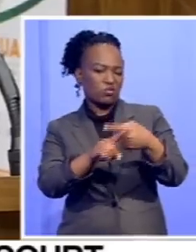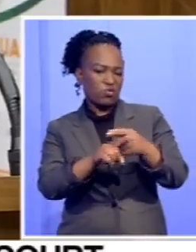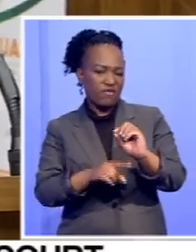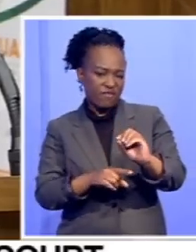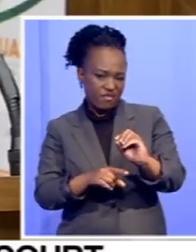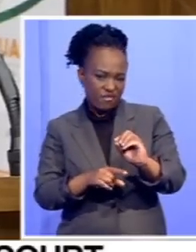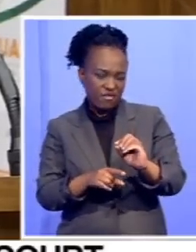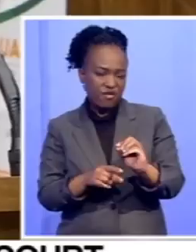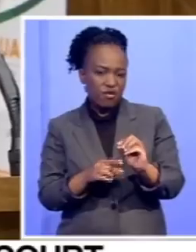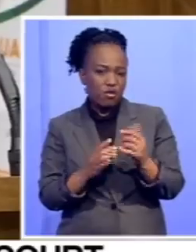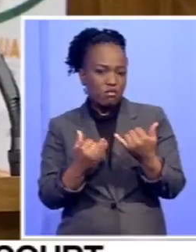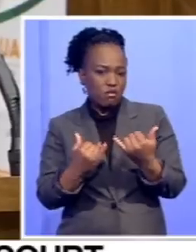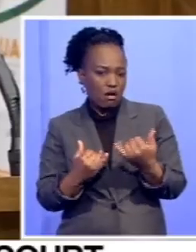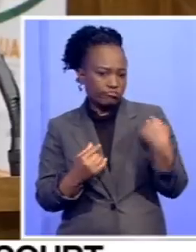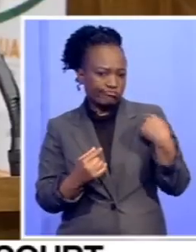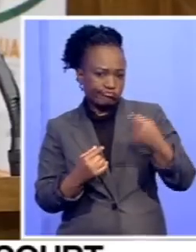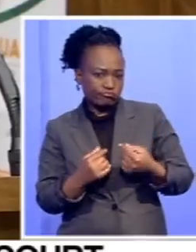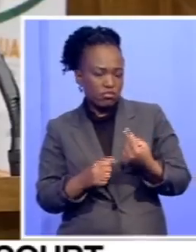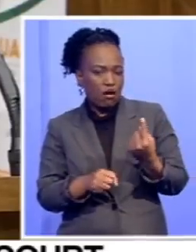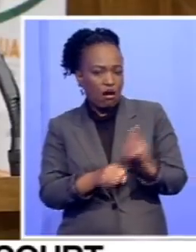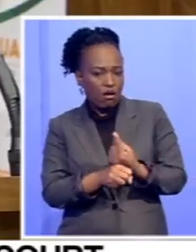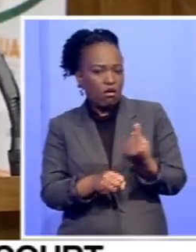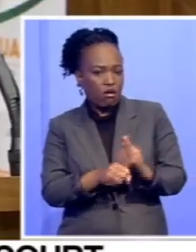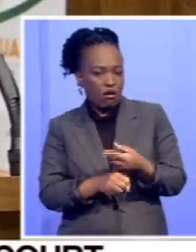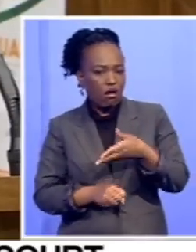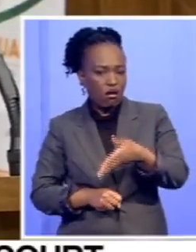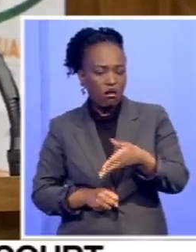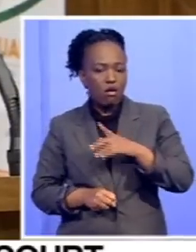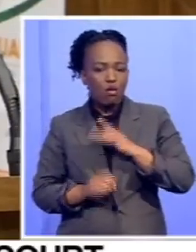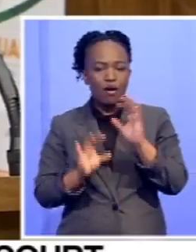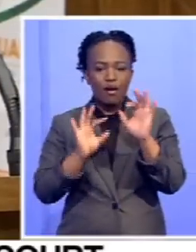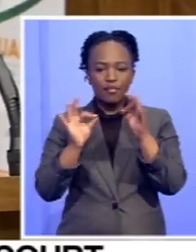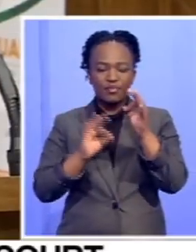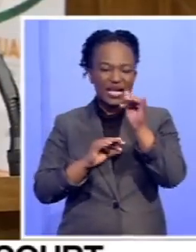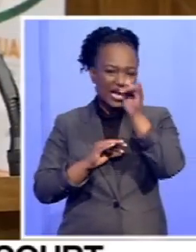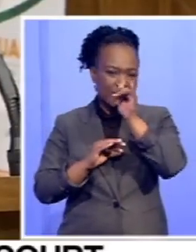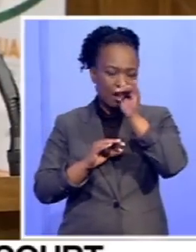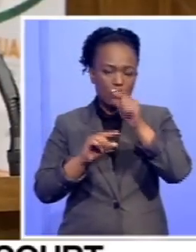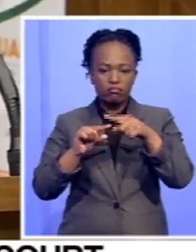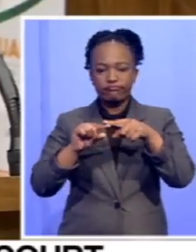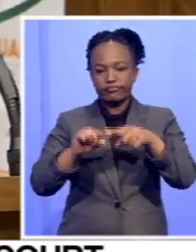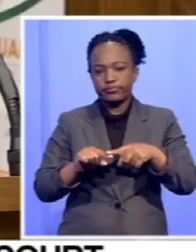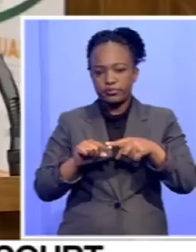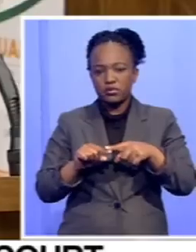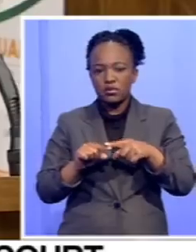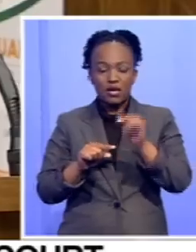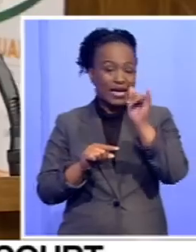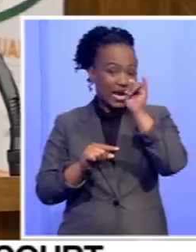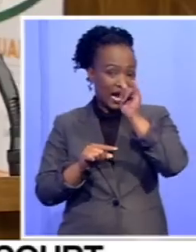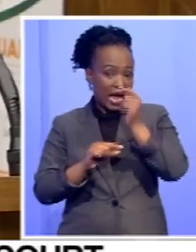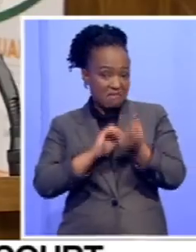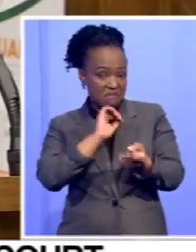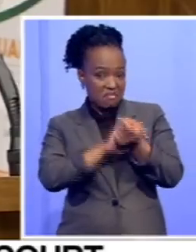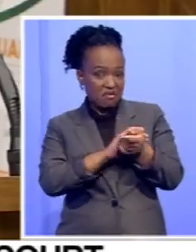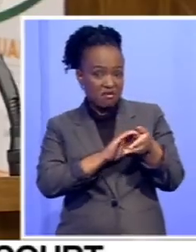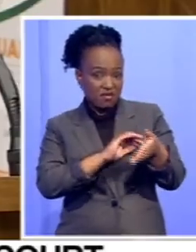and excuse have by now become familiar figures in our structural analysis of criminal liability. Claims of justification concede that the